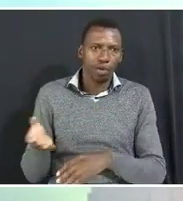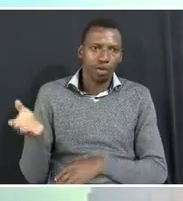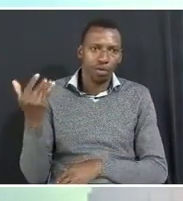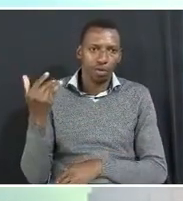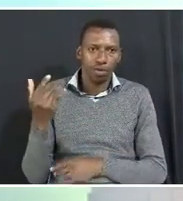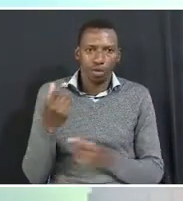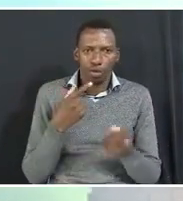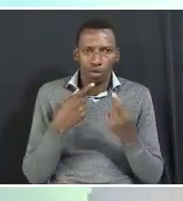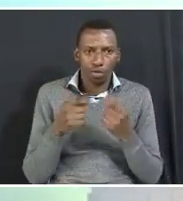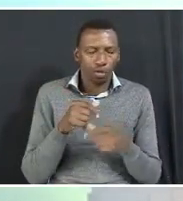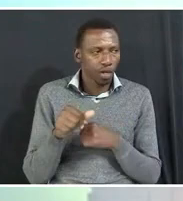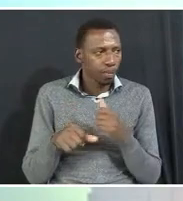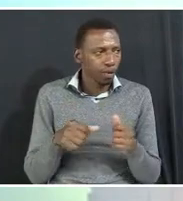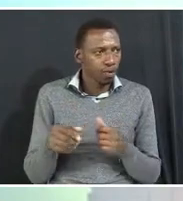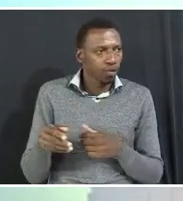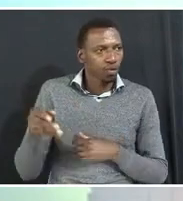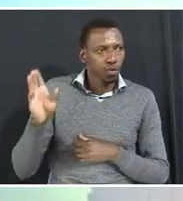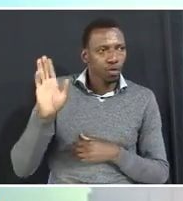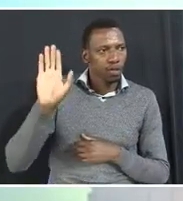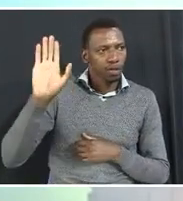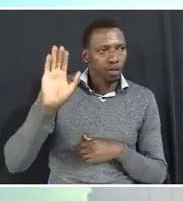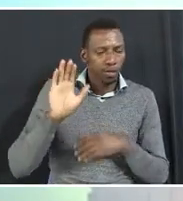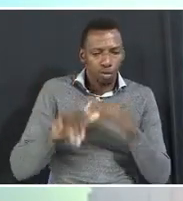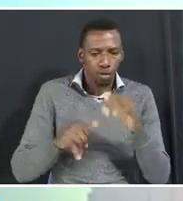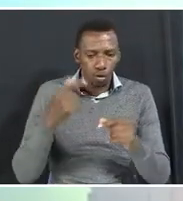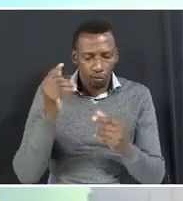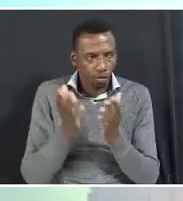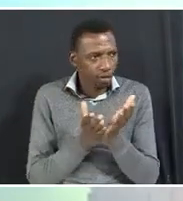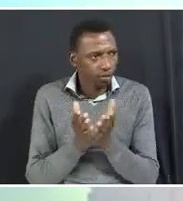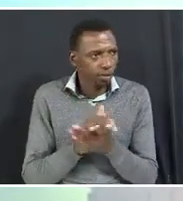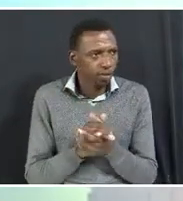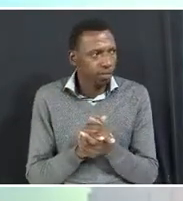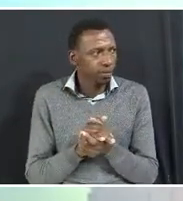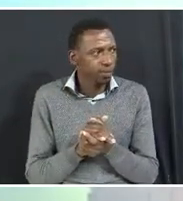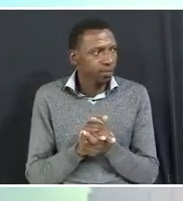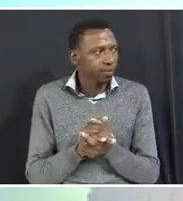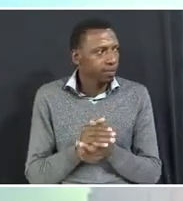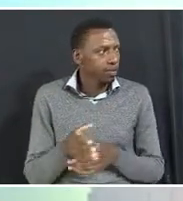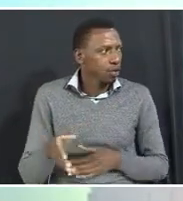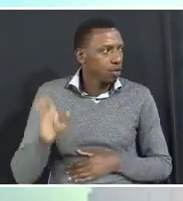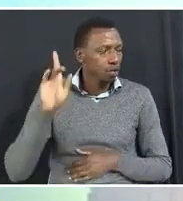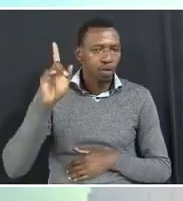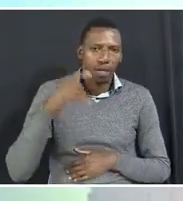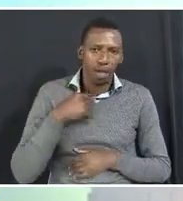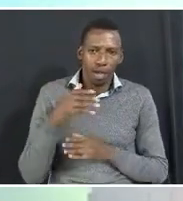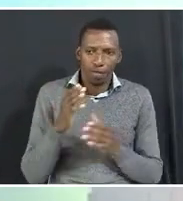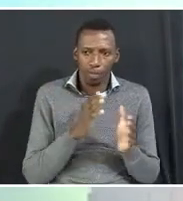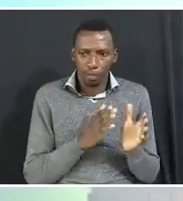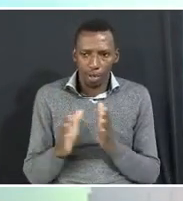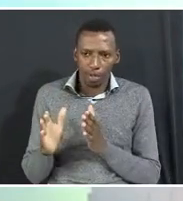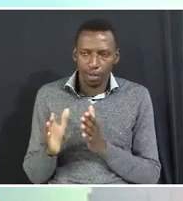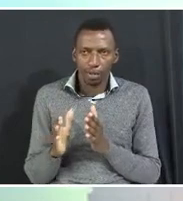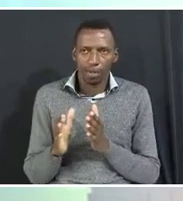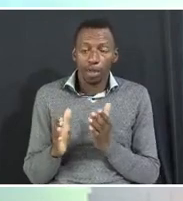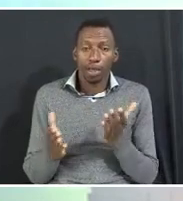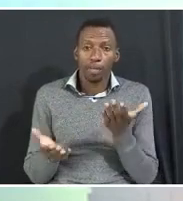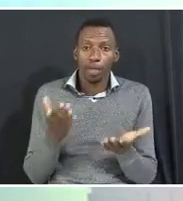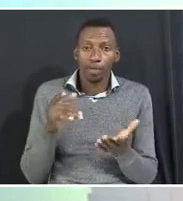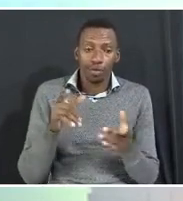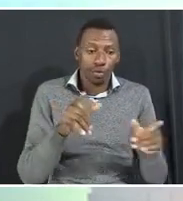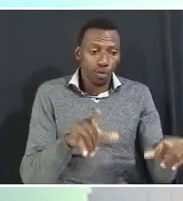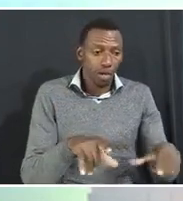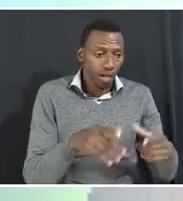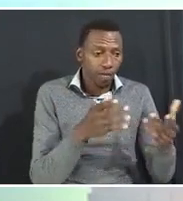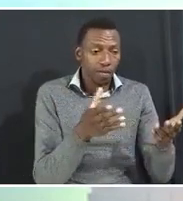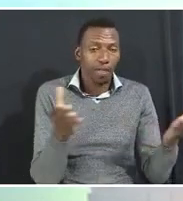Talking about God's call for service. God has determined you could be staying somewhere. It doesn't matter. You